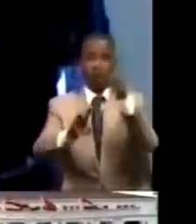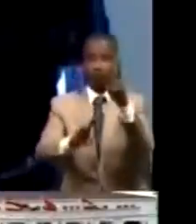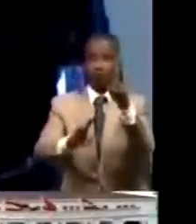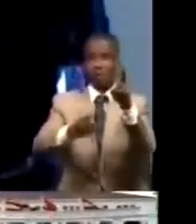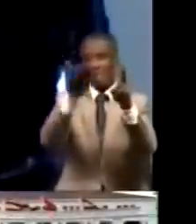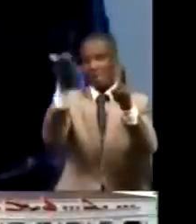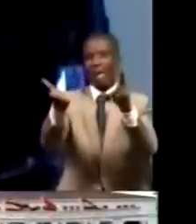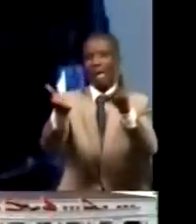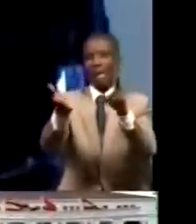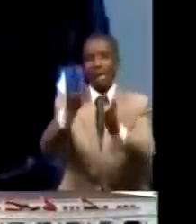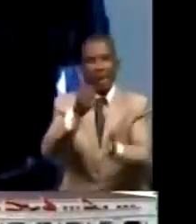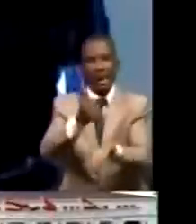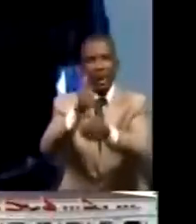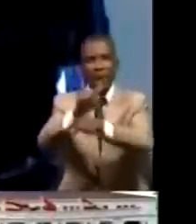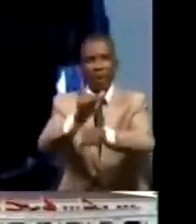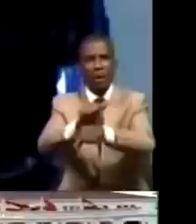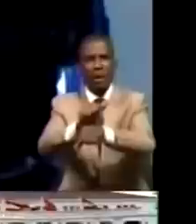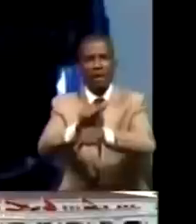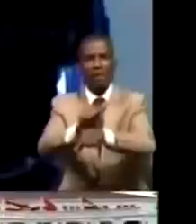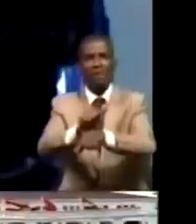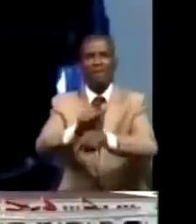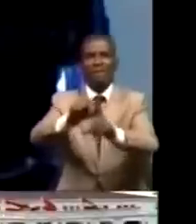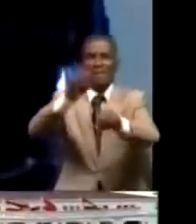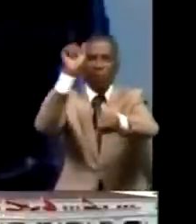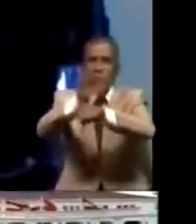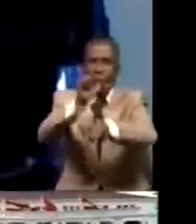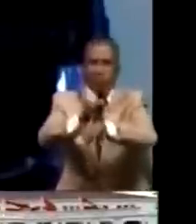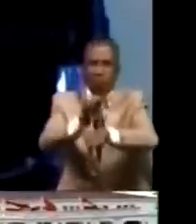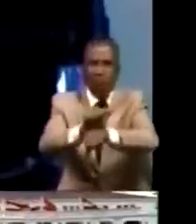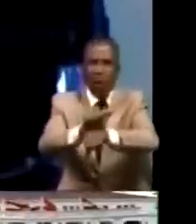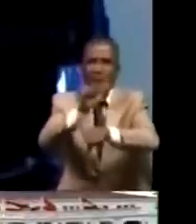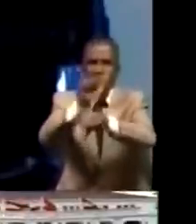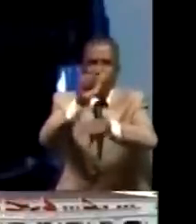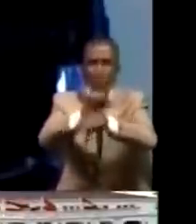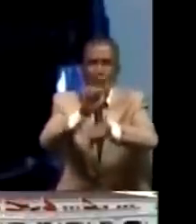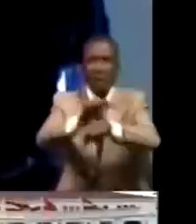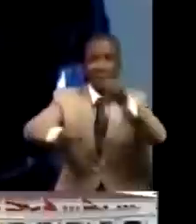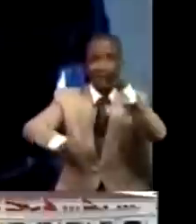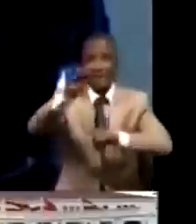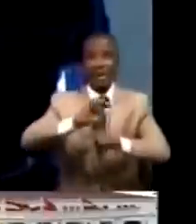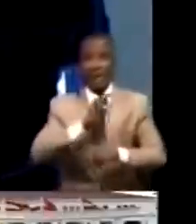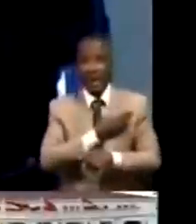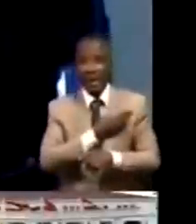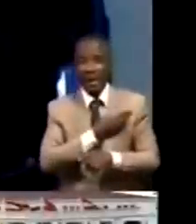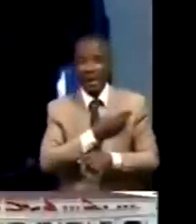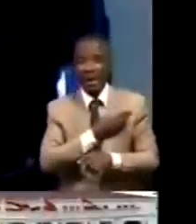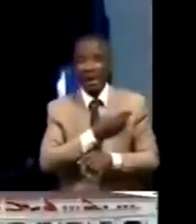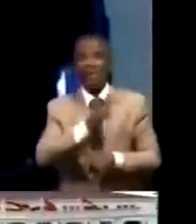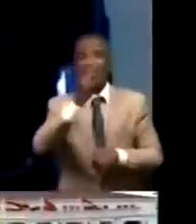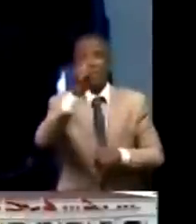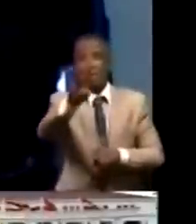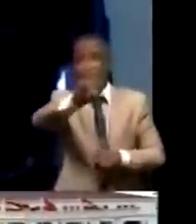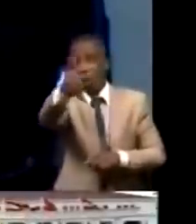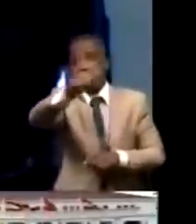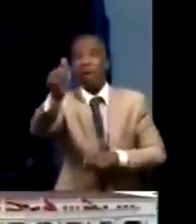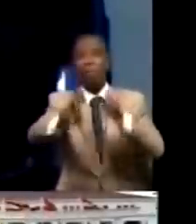replace the representatives, the specific issues for which we left the strong room were such that any